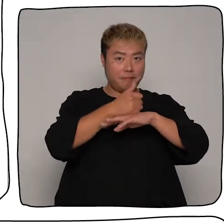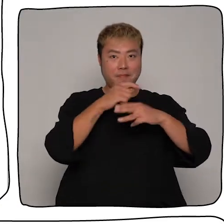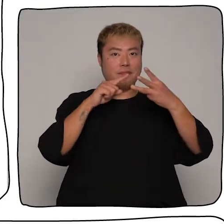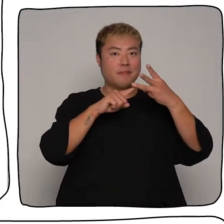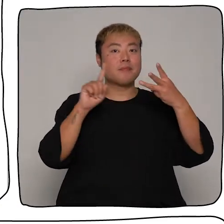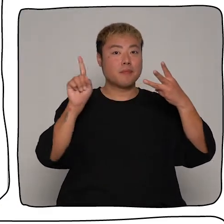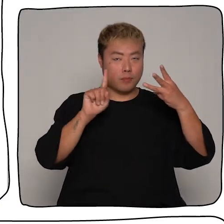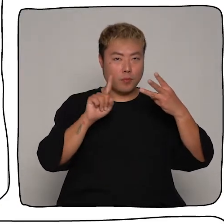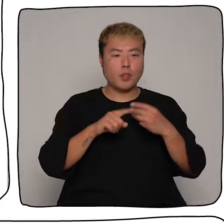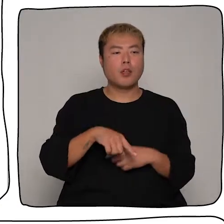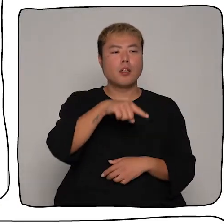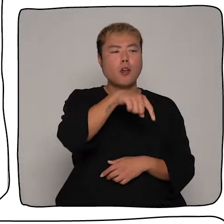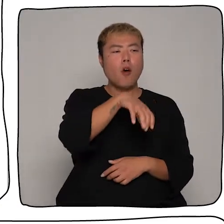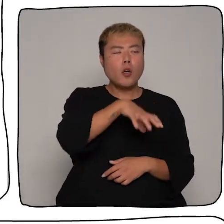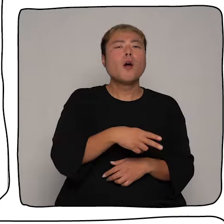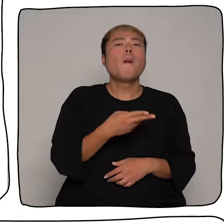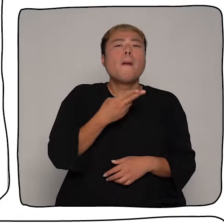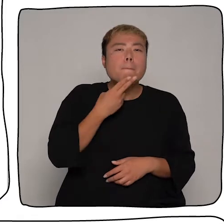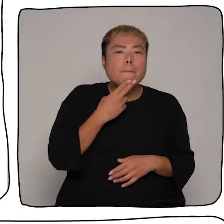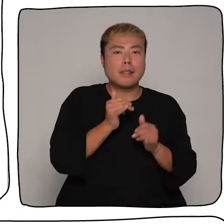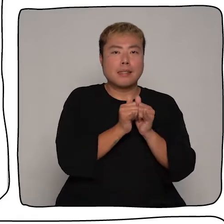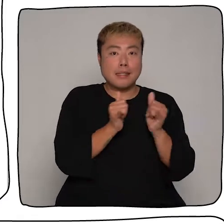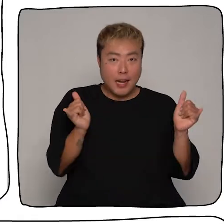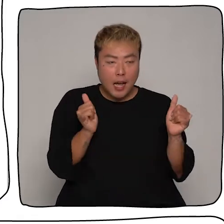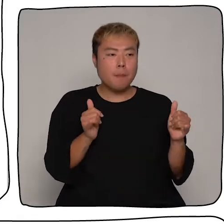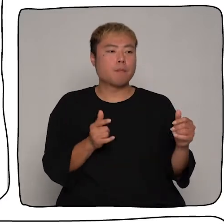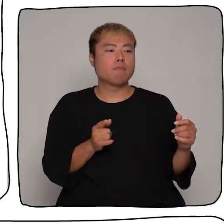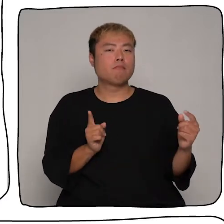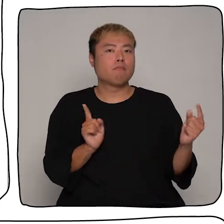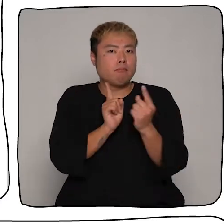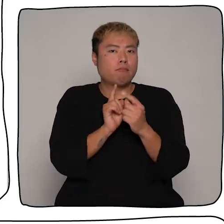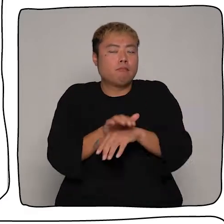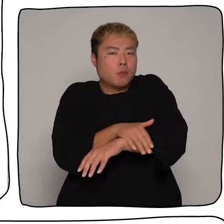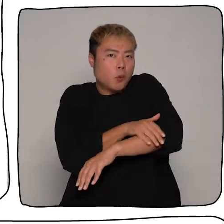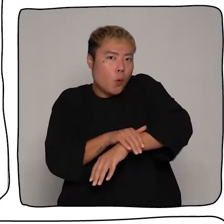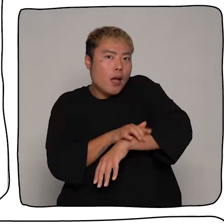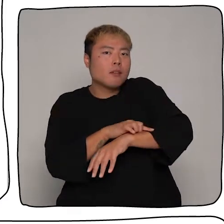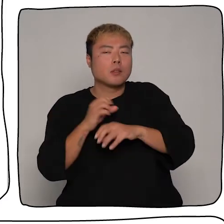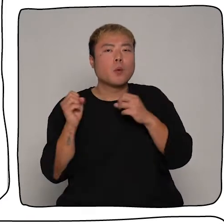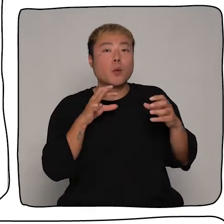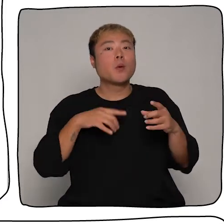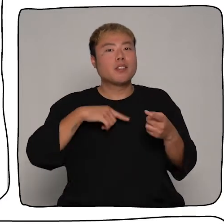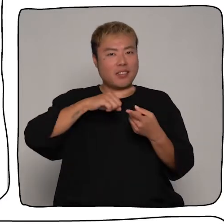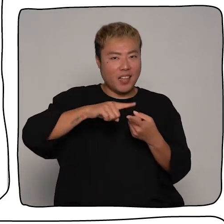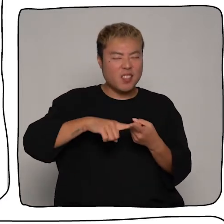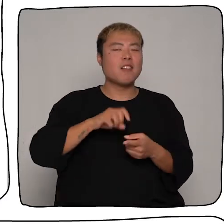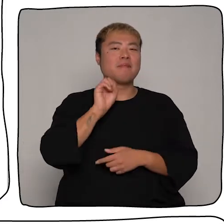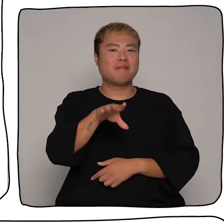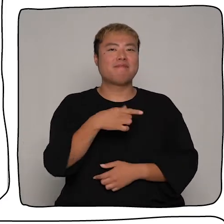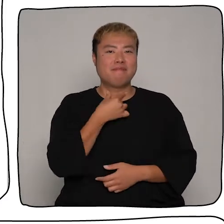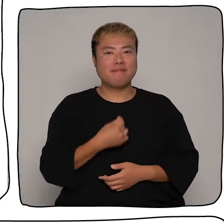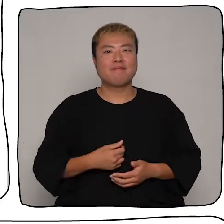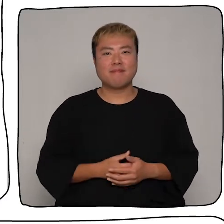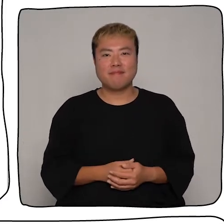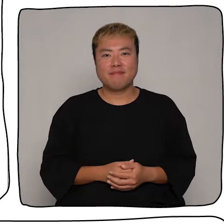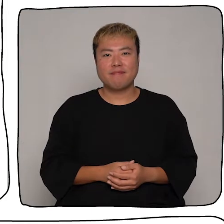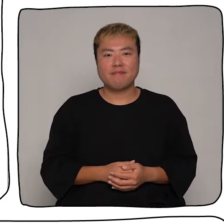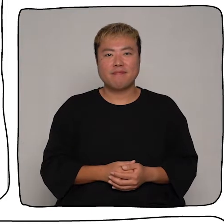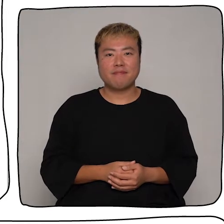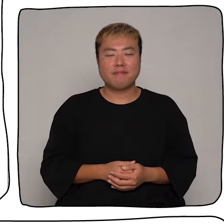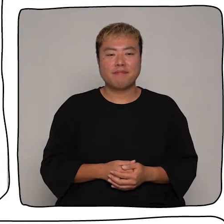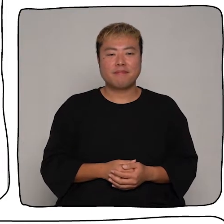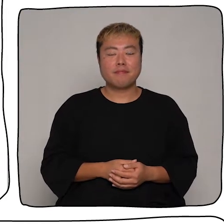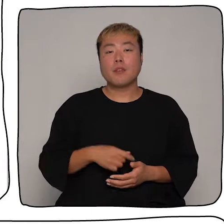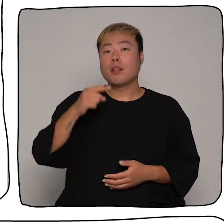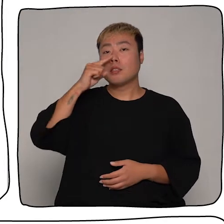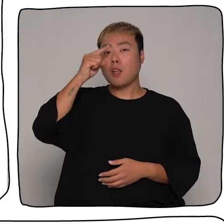will take haptic communication with those who are not here. So